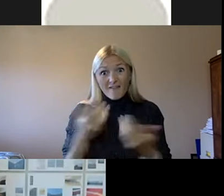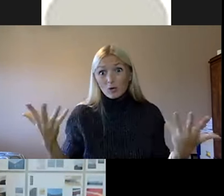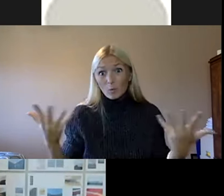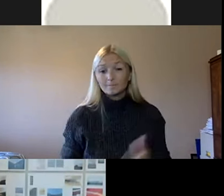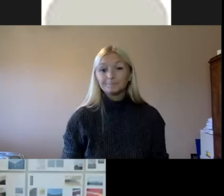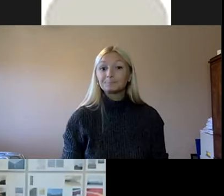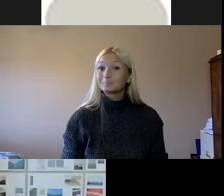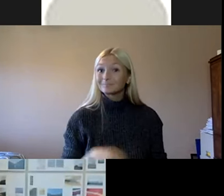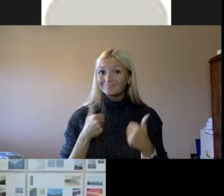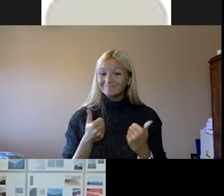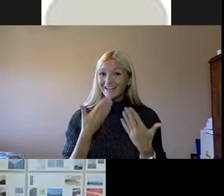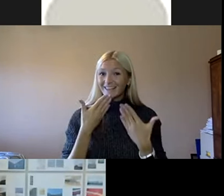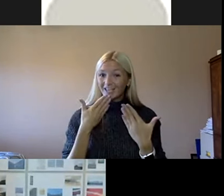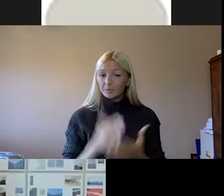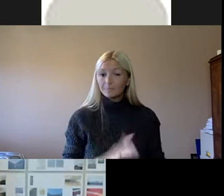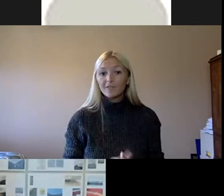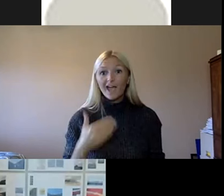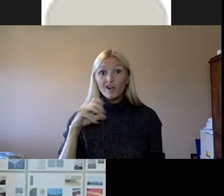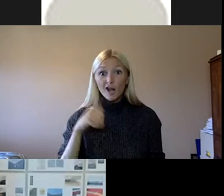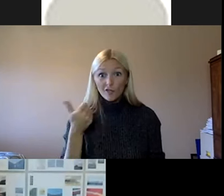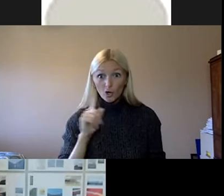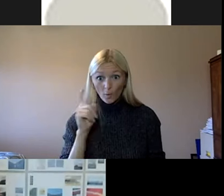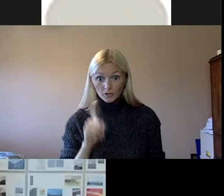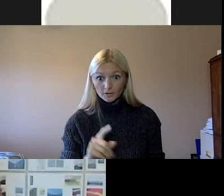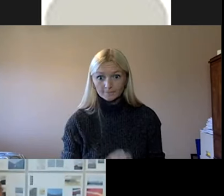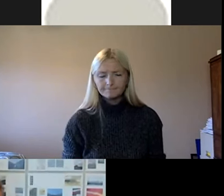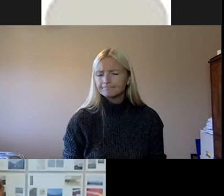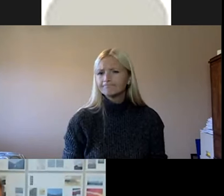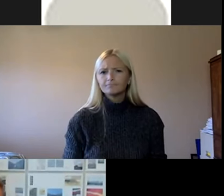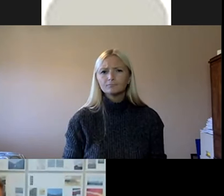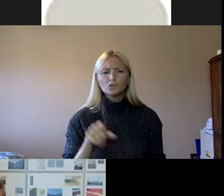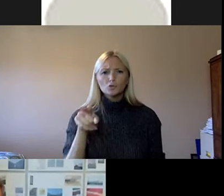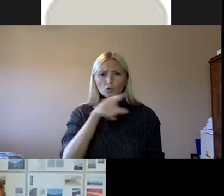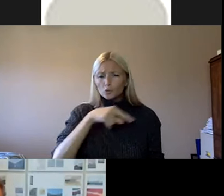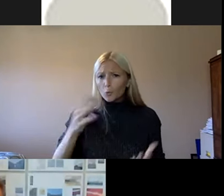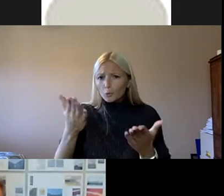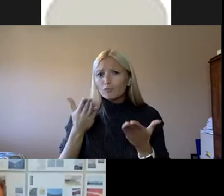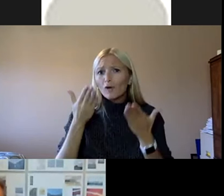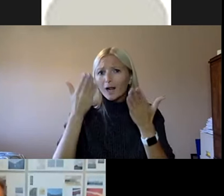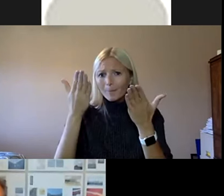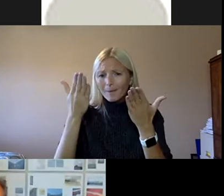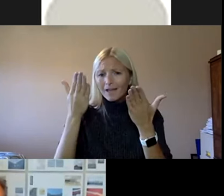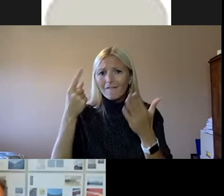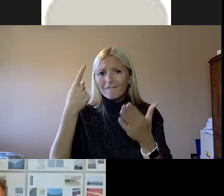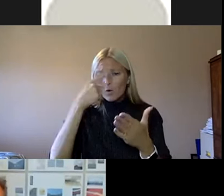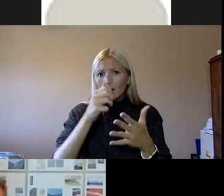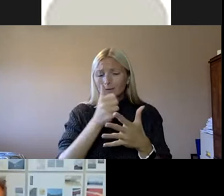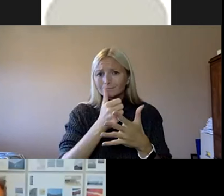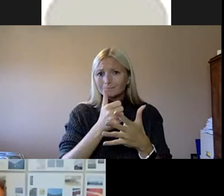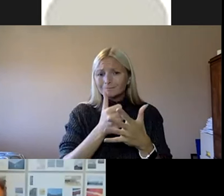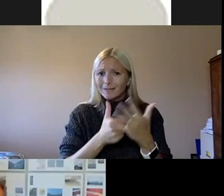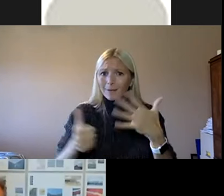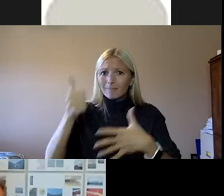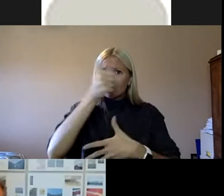Thank you, Prakash. We have another question. What do you recommend to help administration to buy into